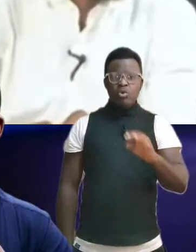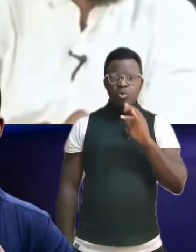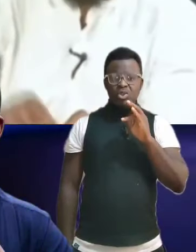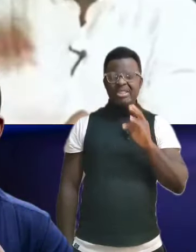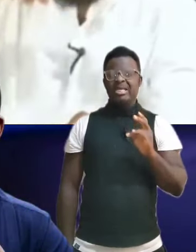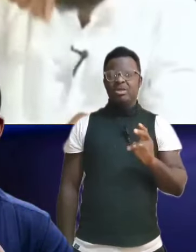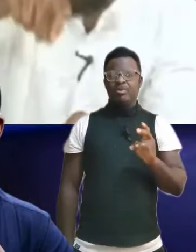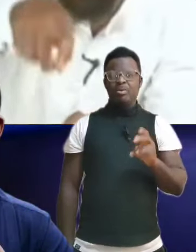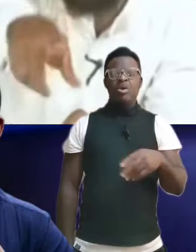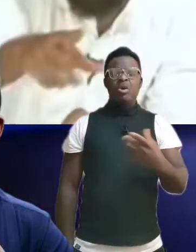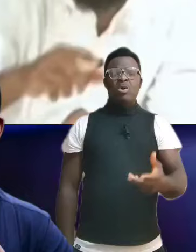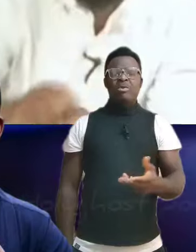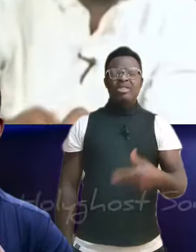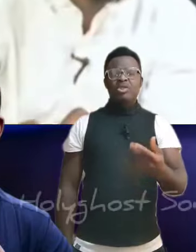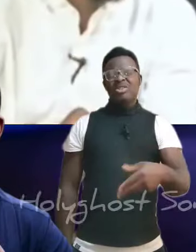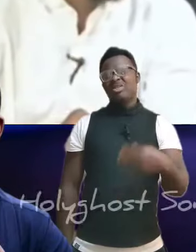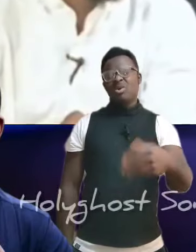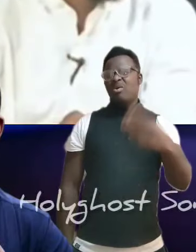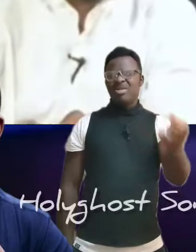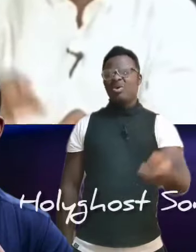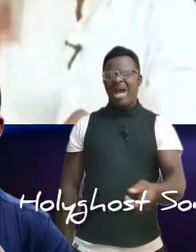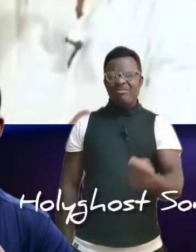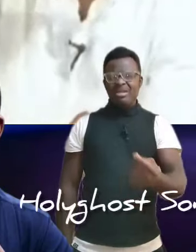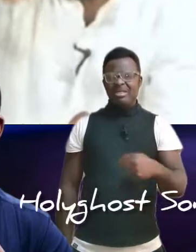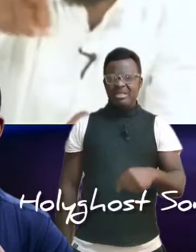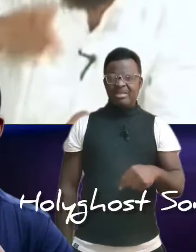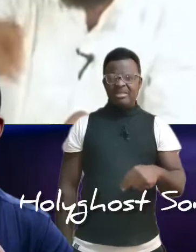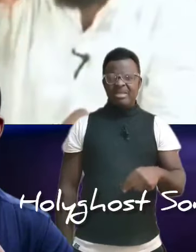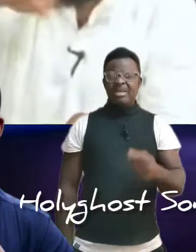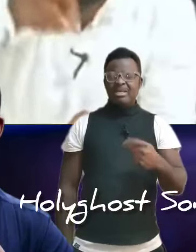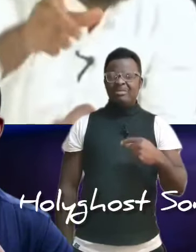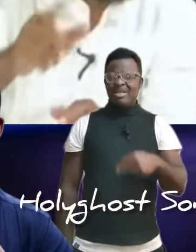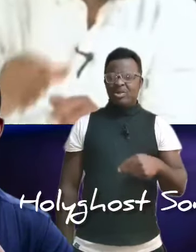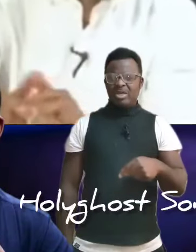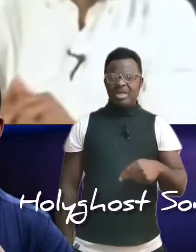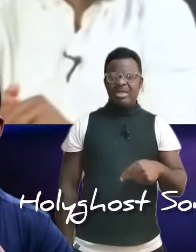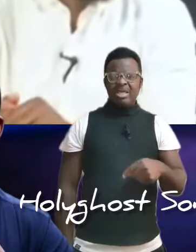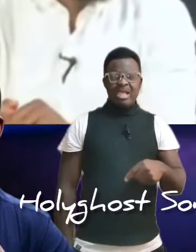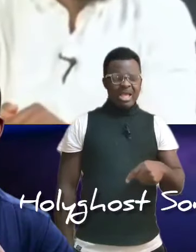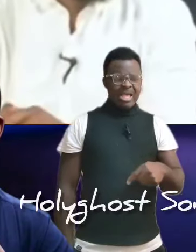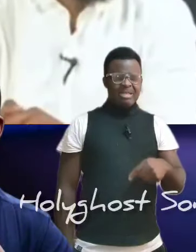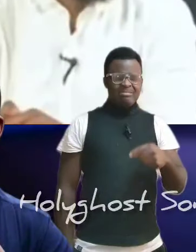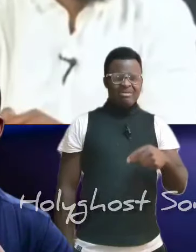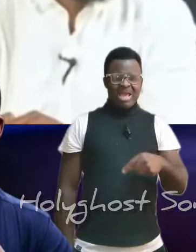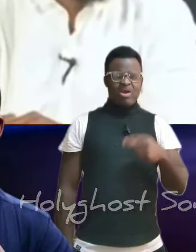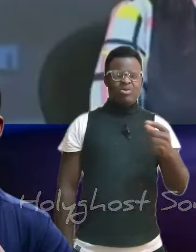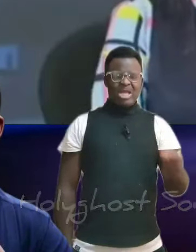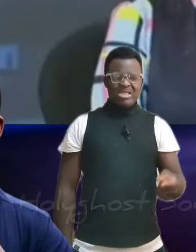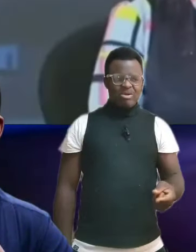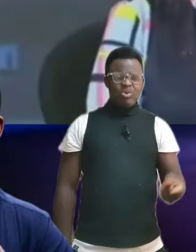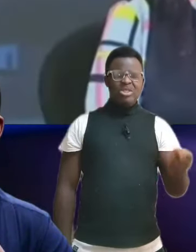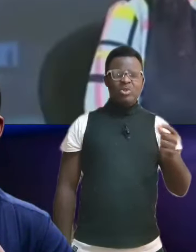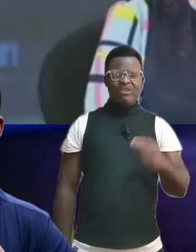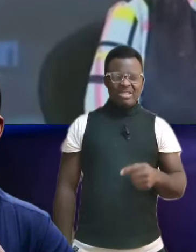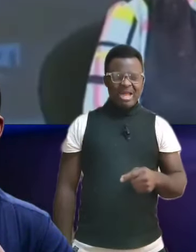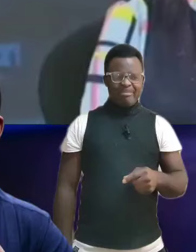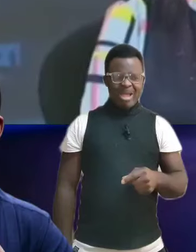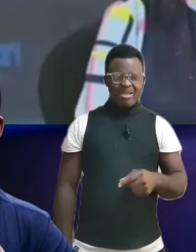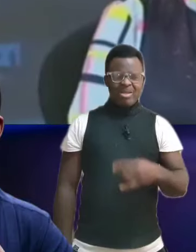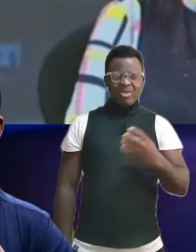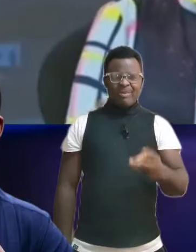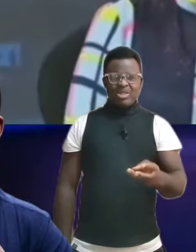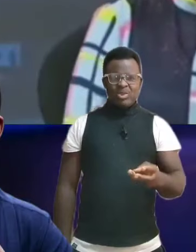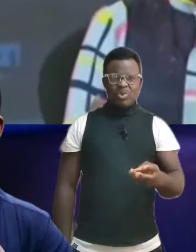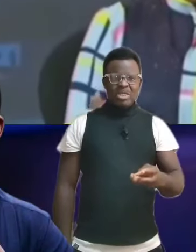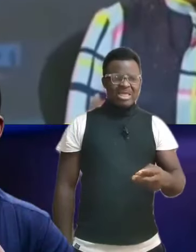conclusions and passing judgments. That is professional misconduct. Let me also say this. He said it is